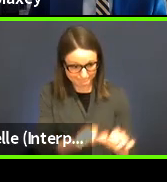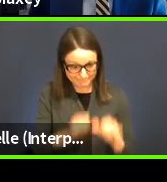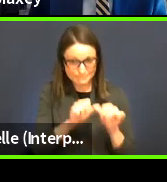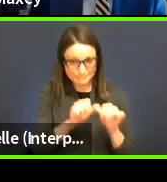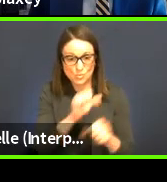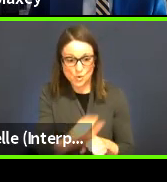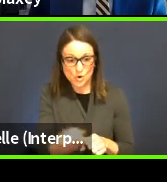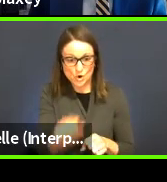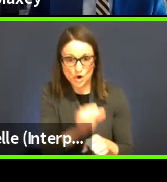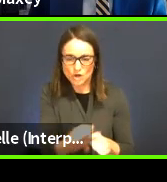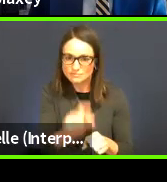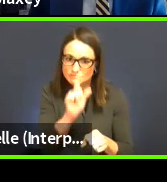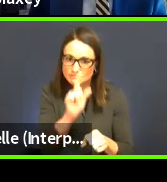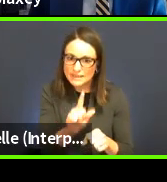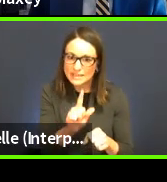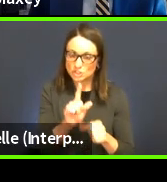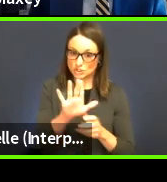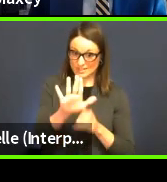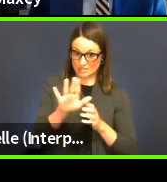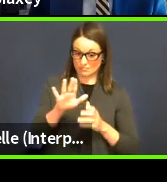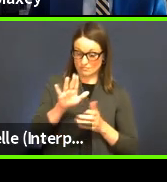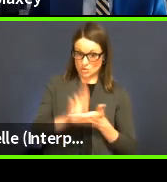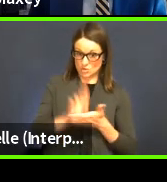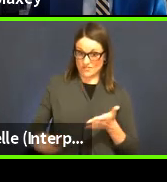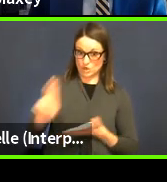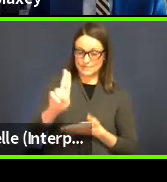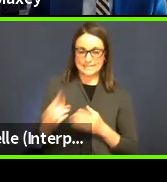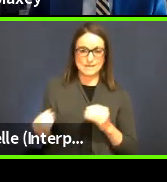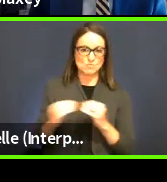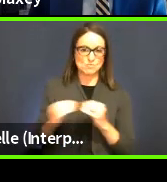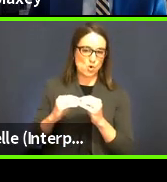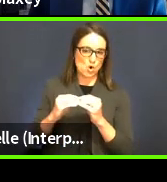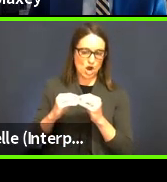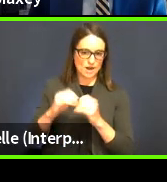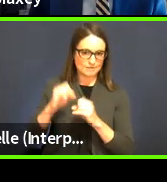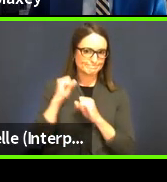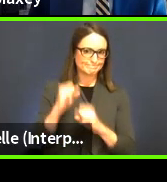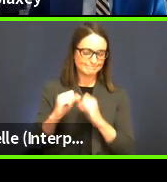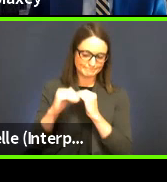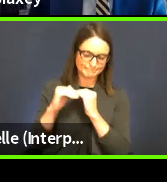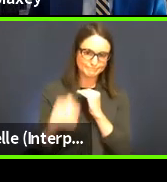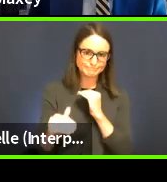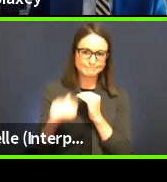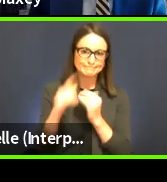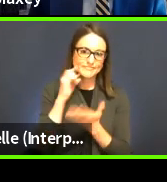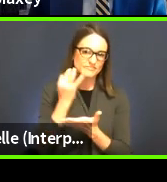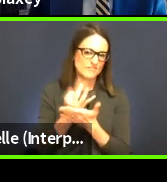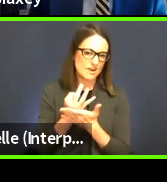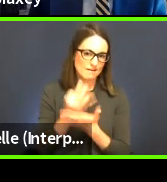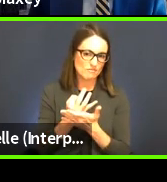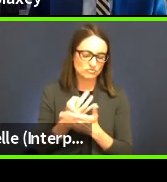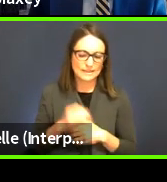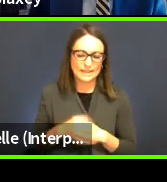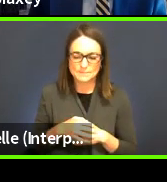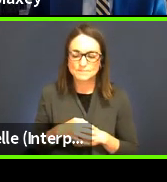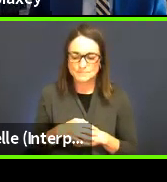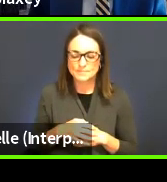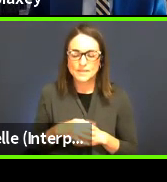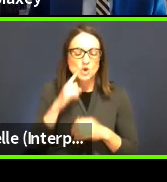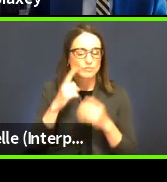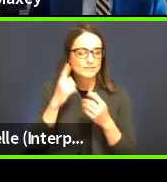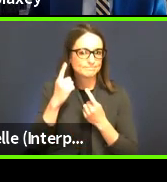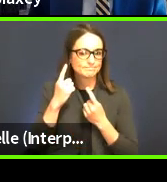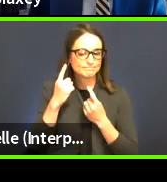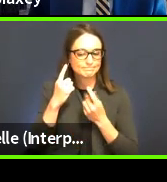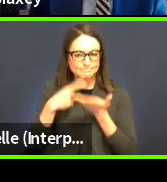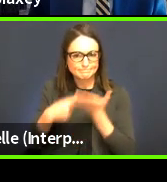university on a more sustainable financial footing. We had tough conversations about consolidating functions in administrative service